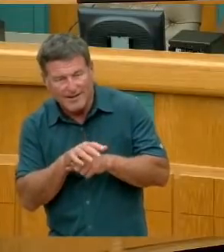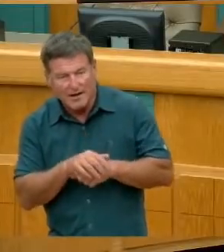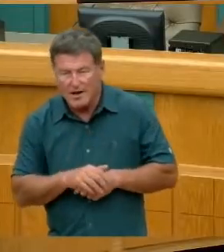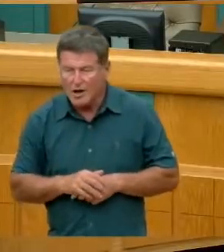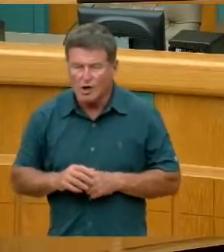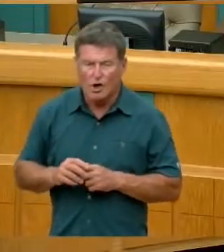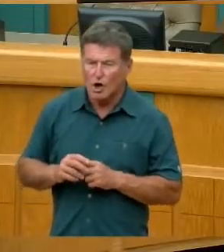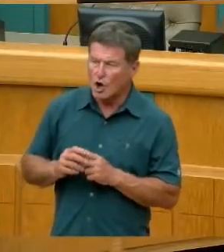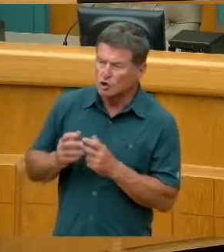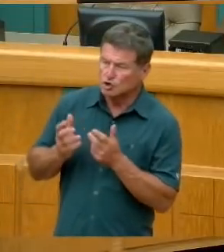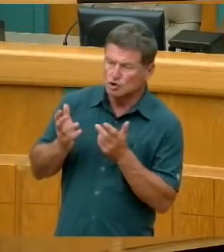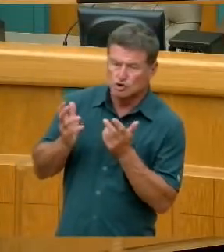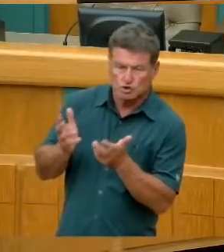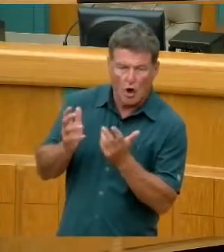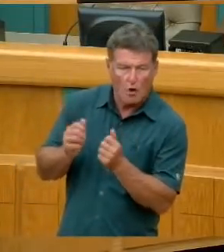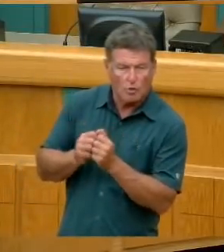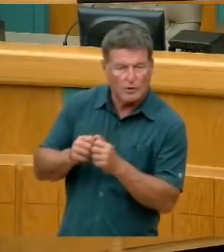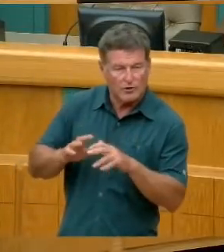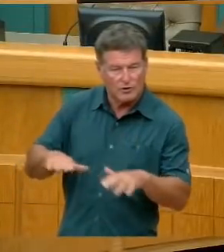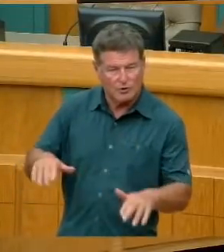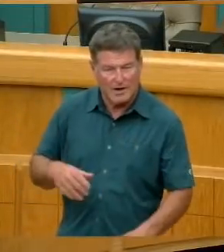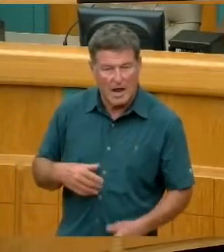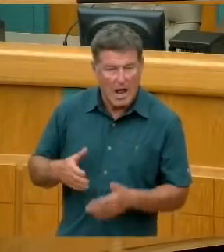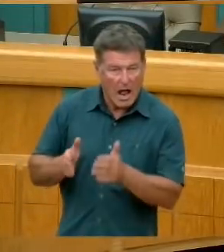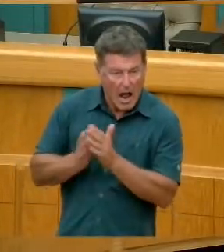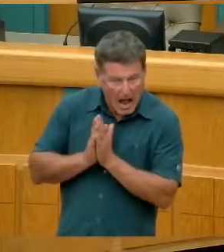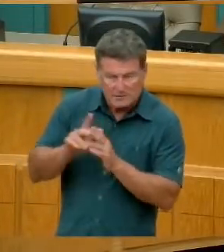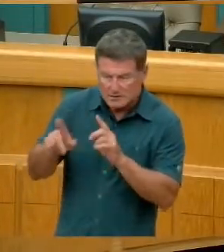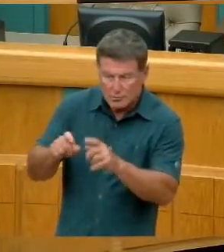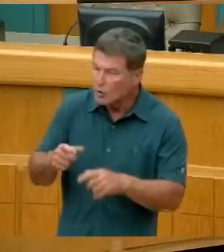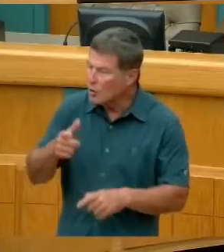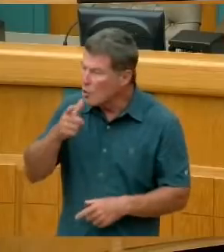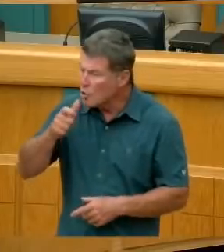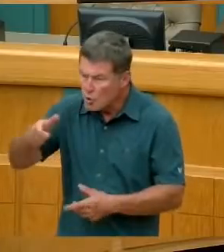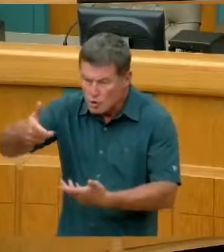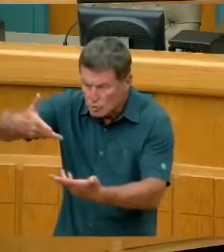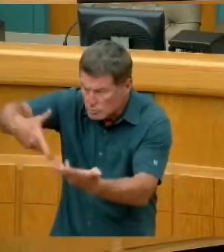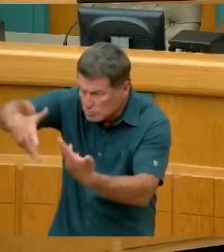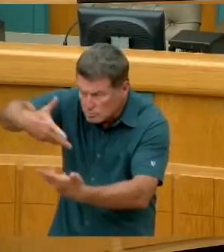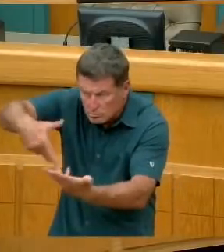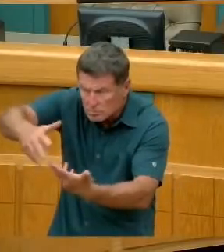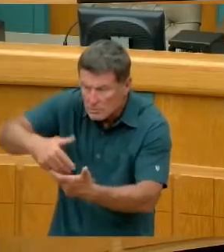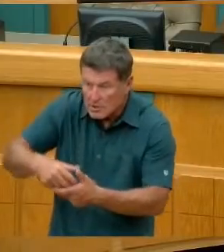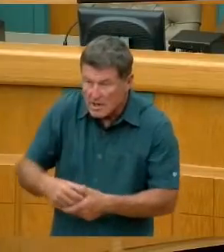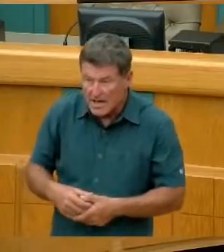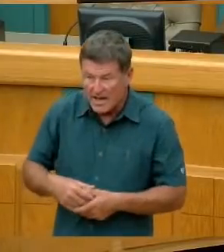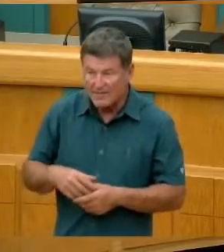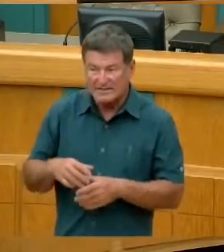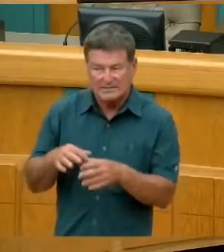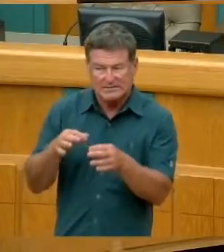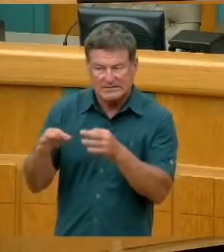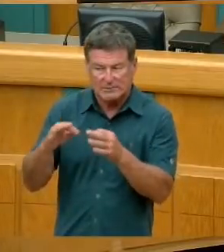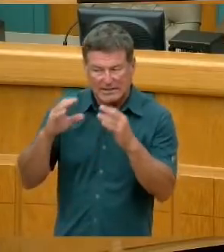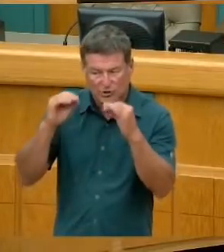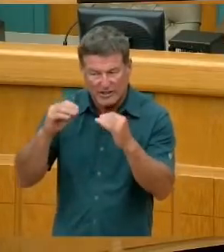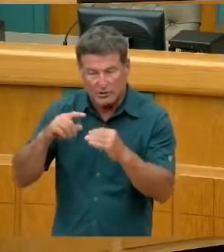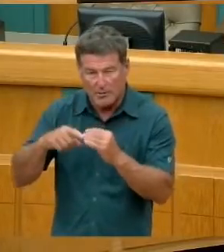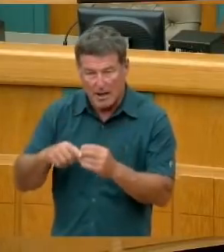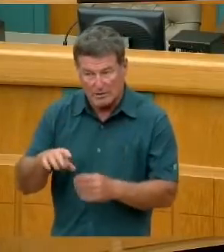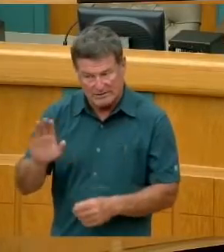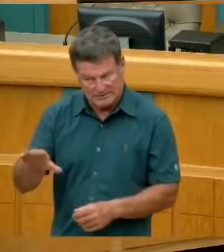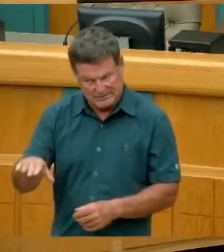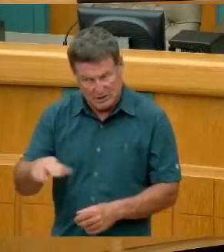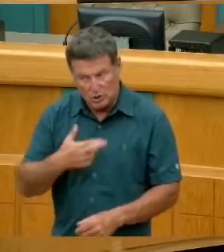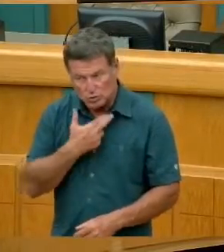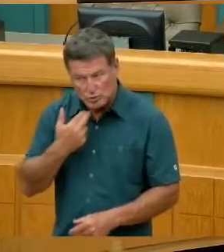talk to your children, find out where they've been. Ask them who they're hanging around with and explain to them about behaviors that can